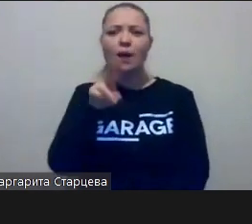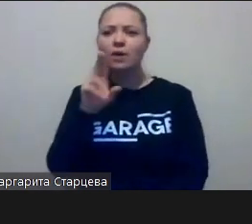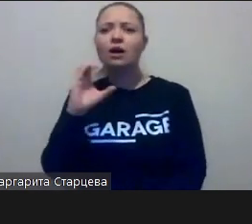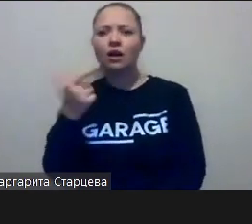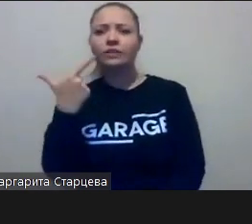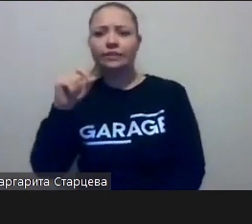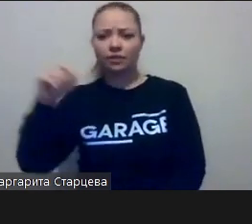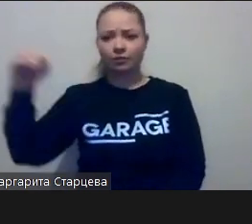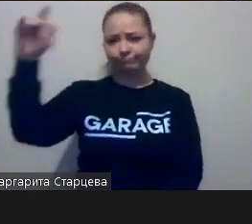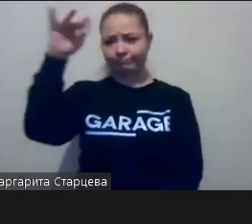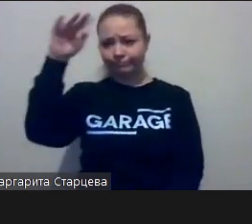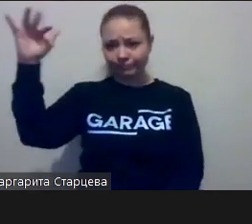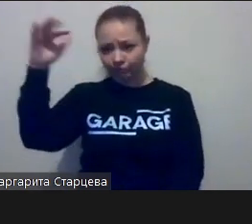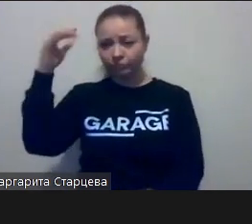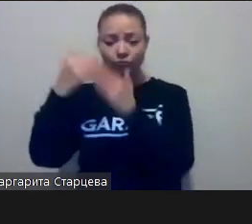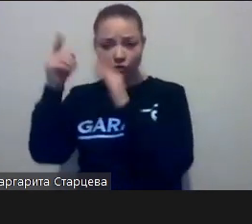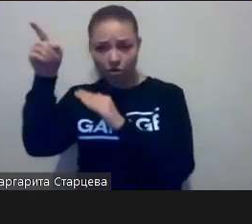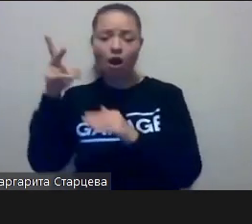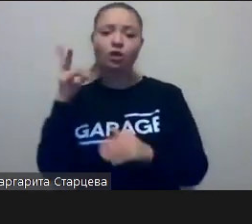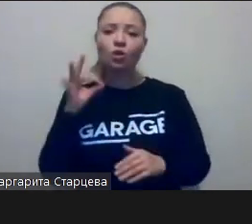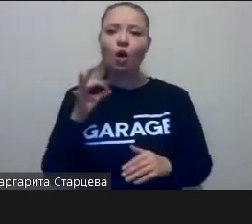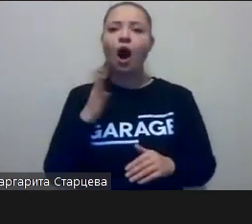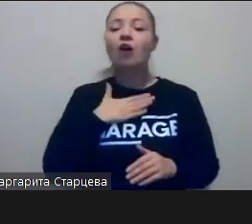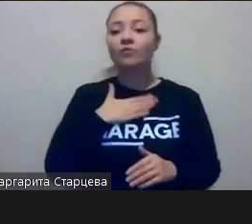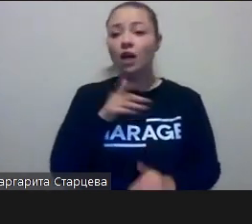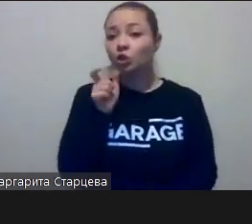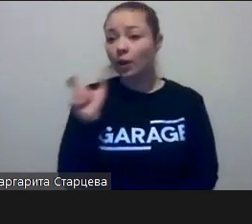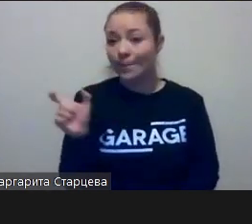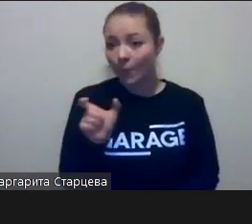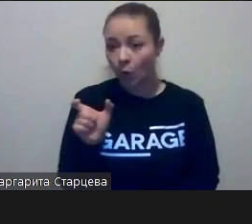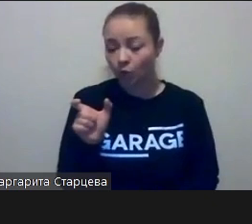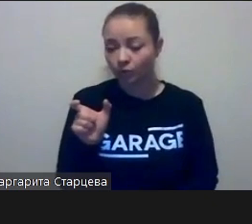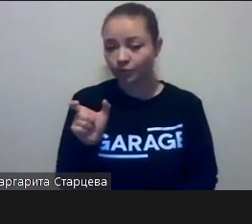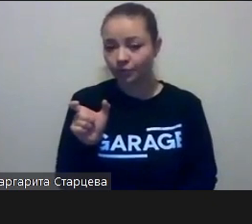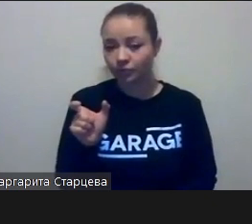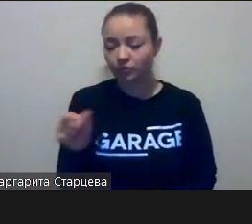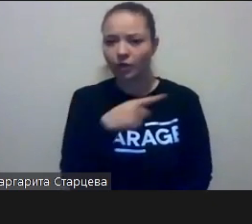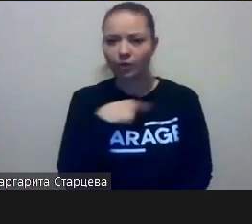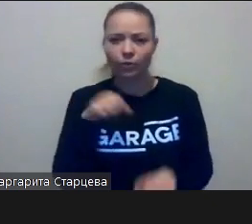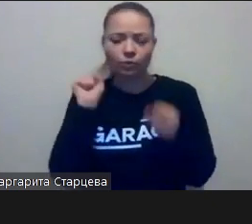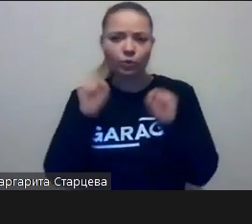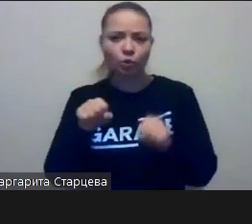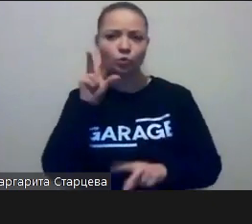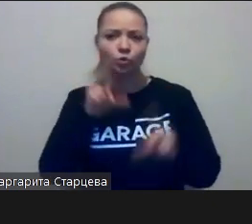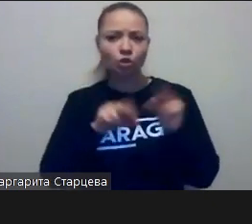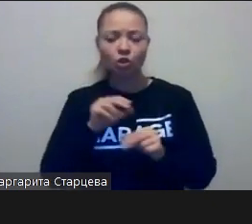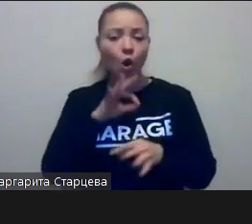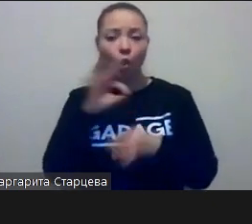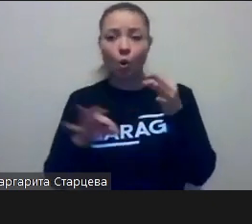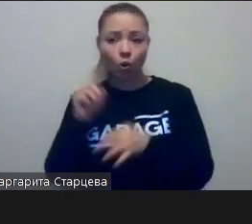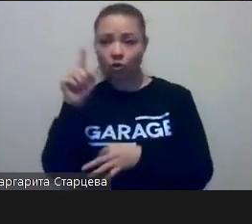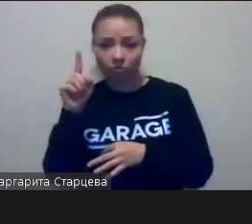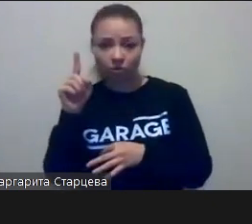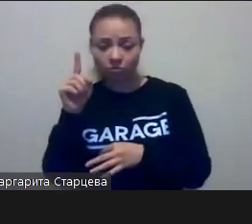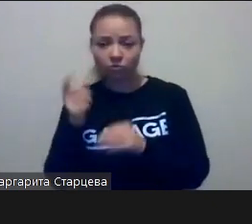like 2-3 meters above the Earth. Because as you can see, this object in a very natural way, it stopped falling.